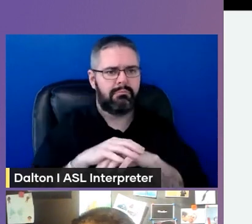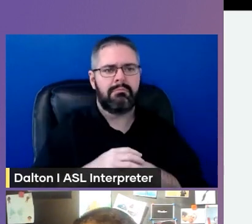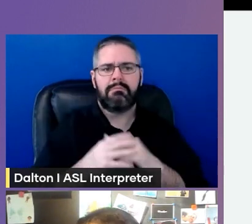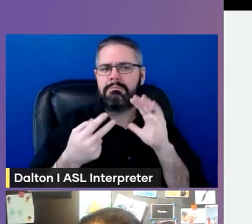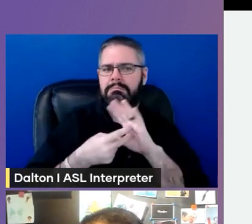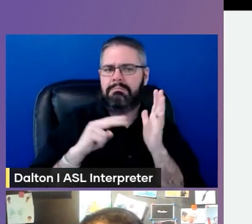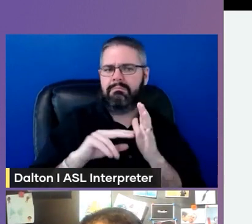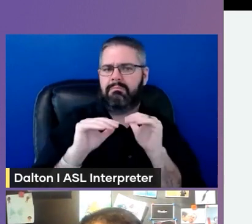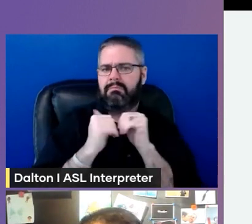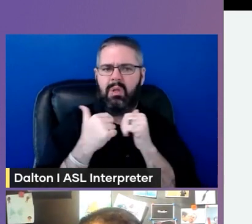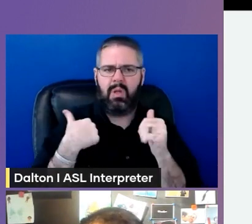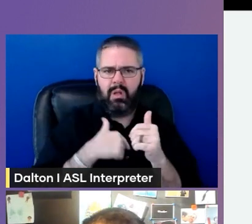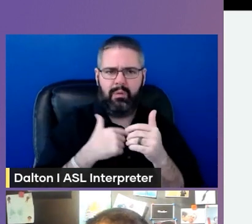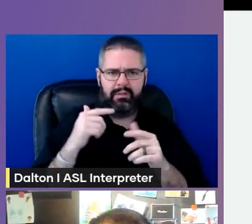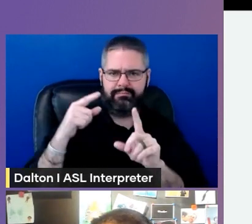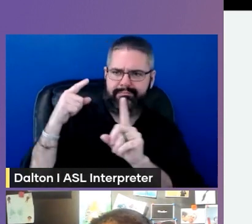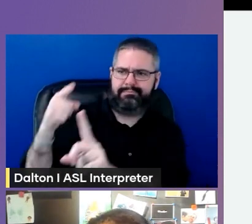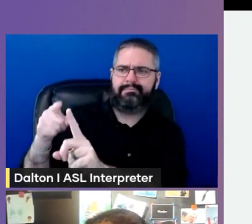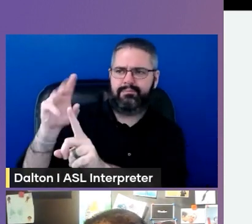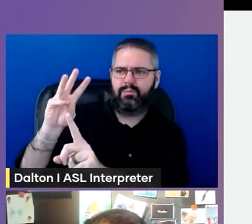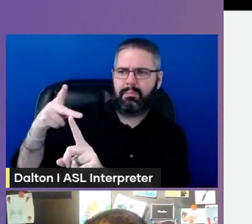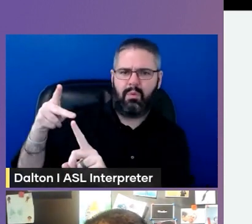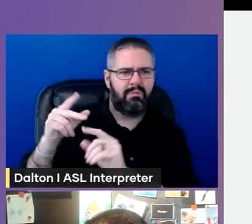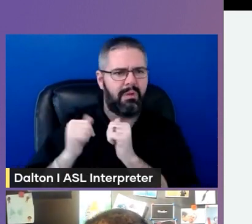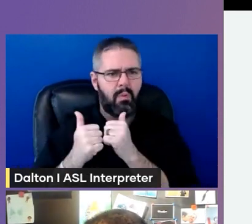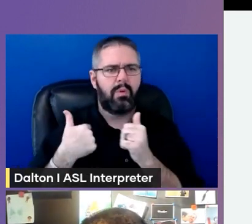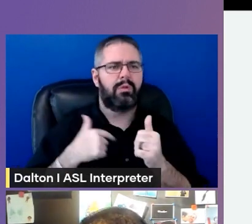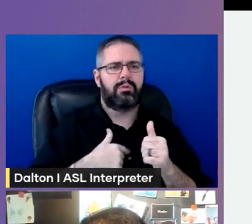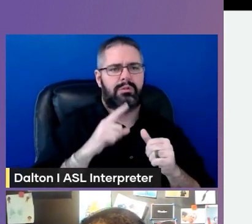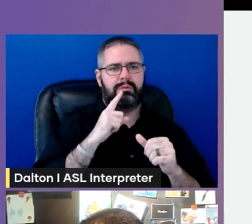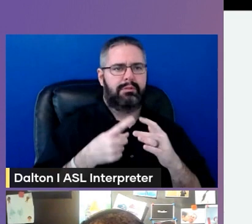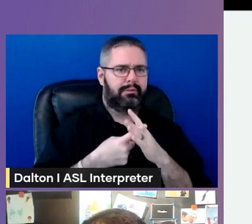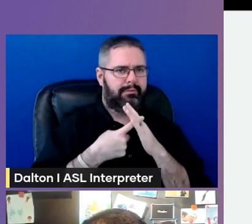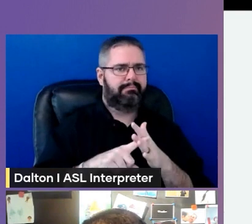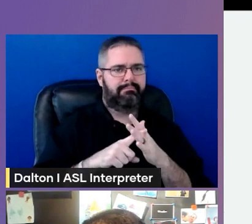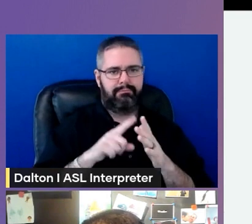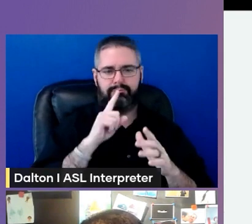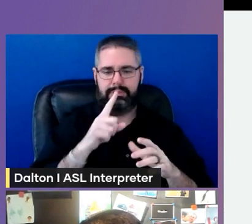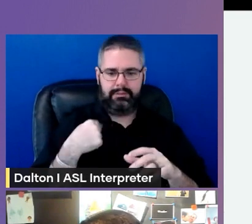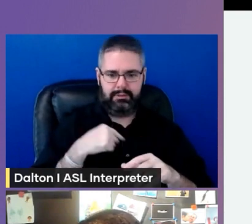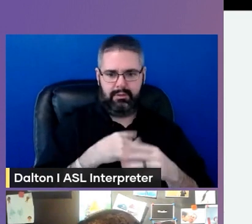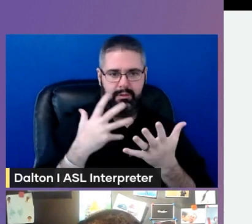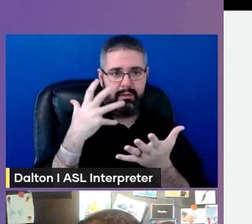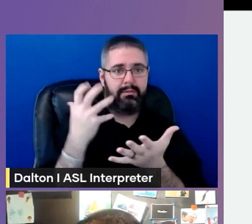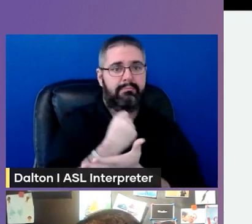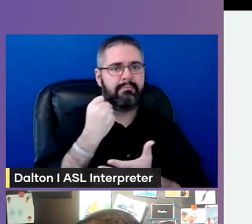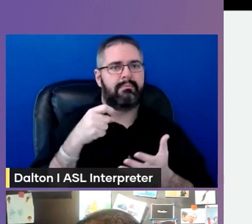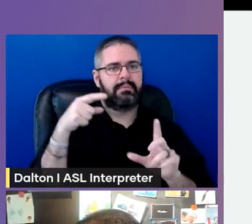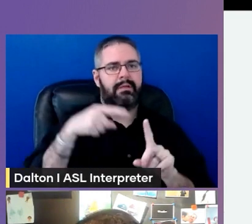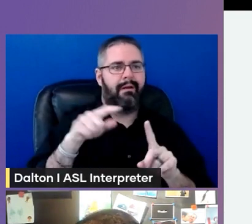to Waypoint? That's where we want to initially land. This is another layer.